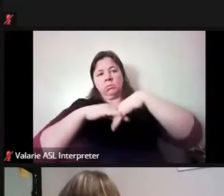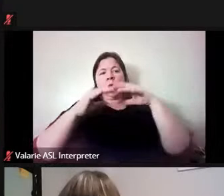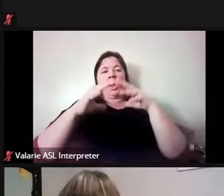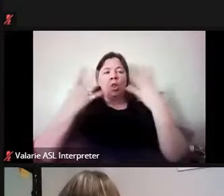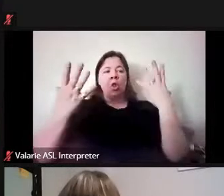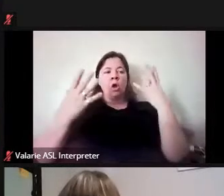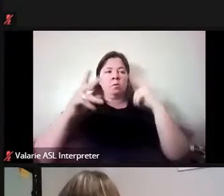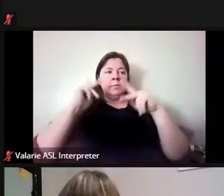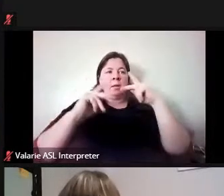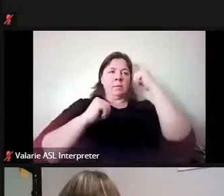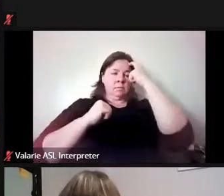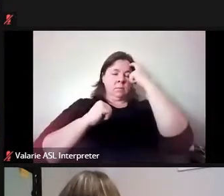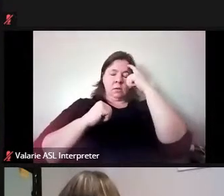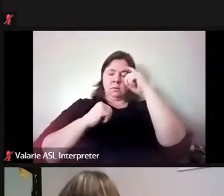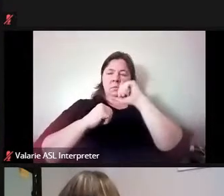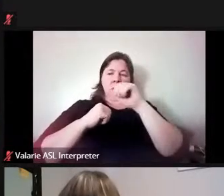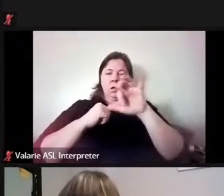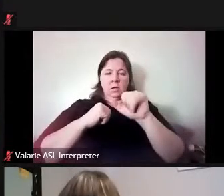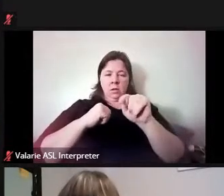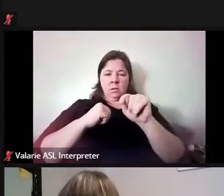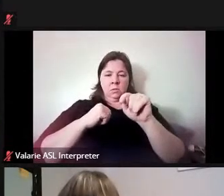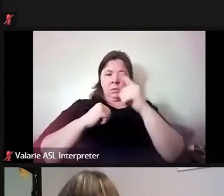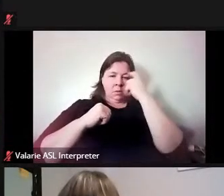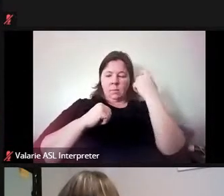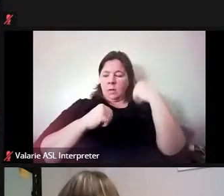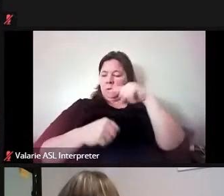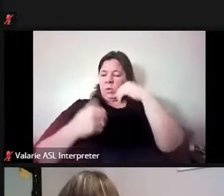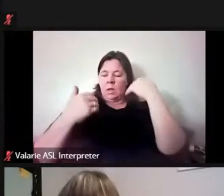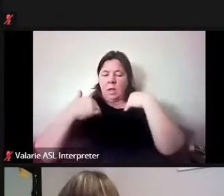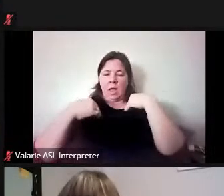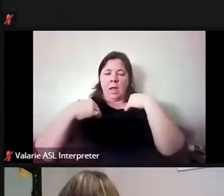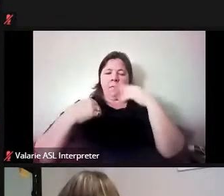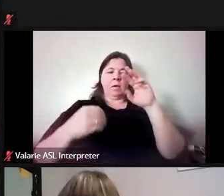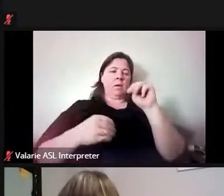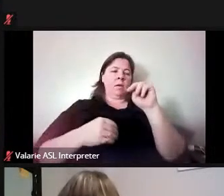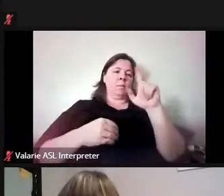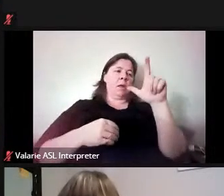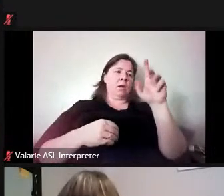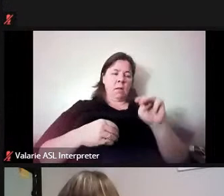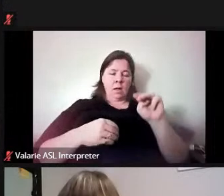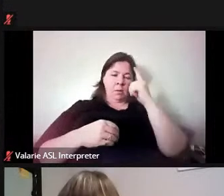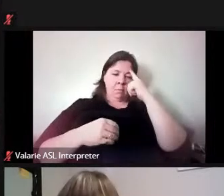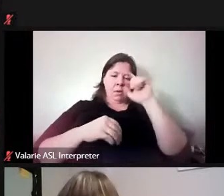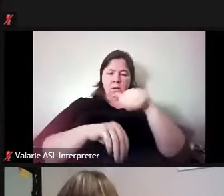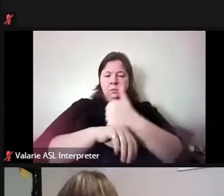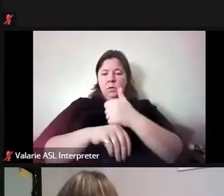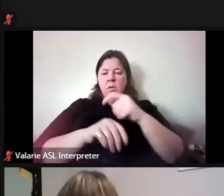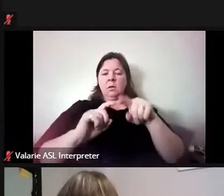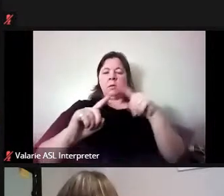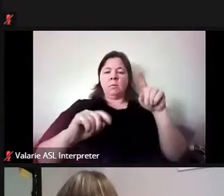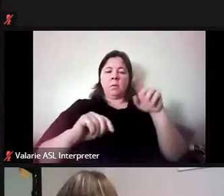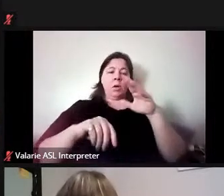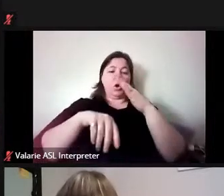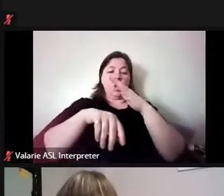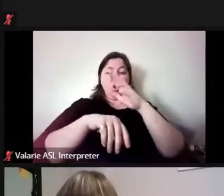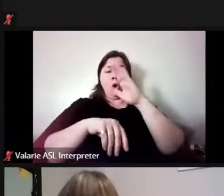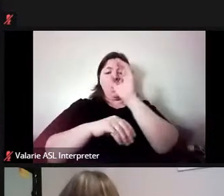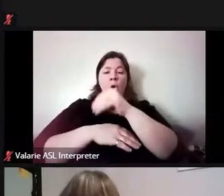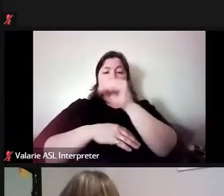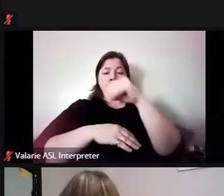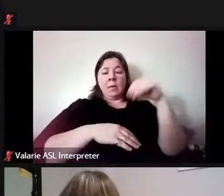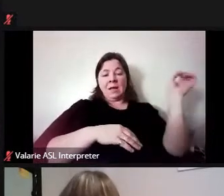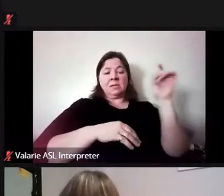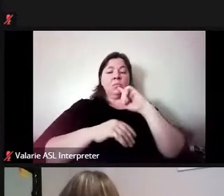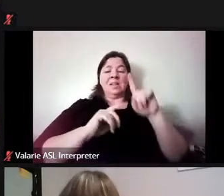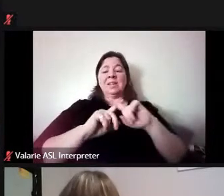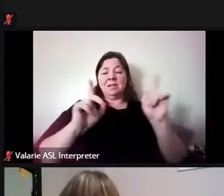in a lot of people's minds, because we still have that multi-level marketing mindset. But Onpassive is different.